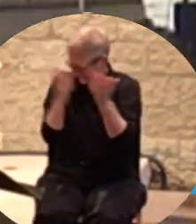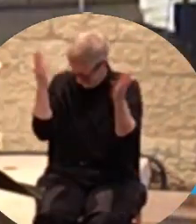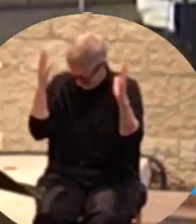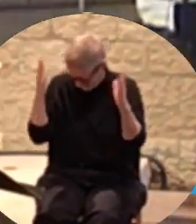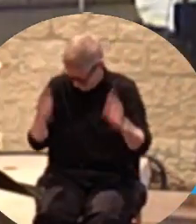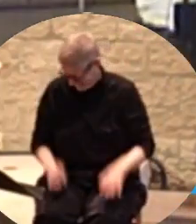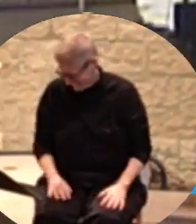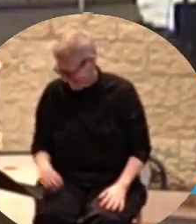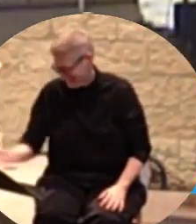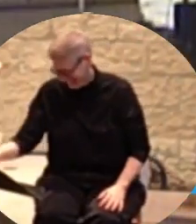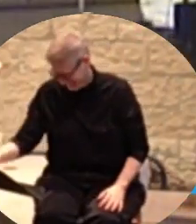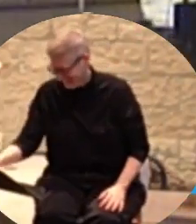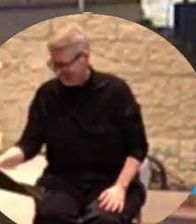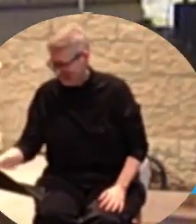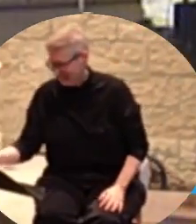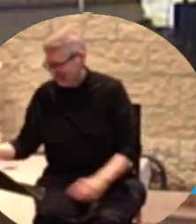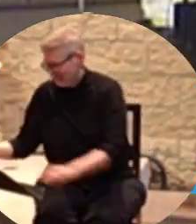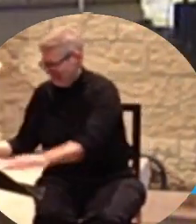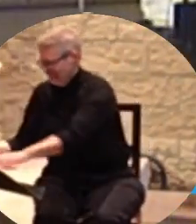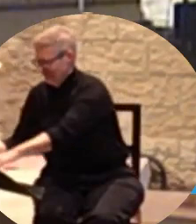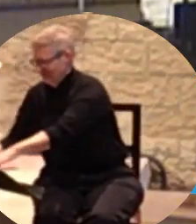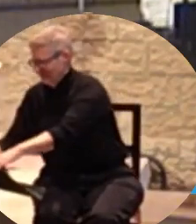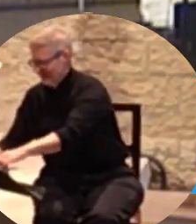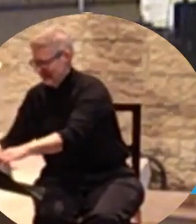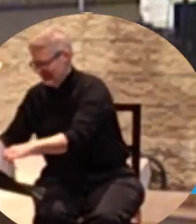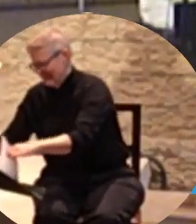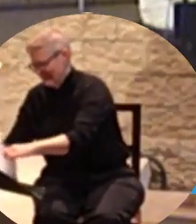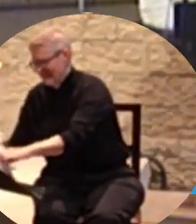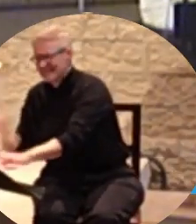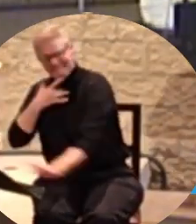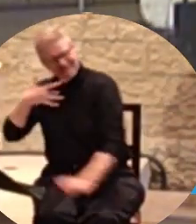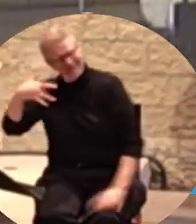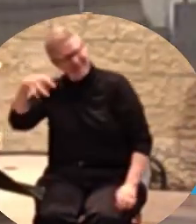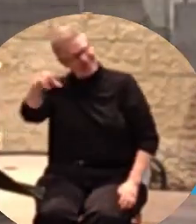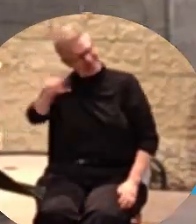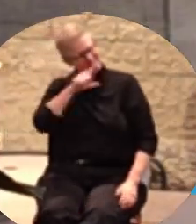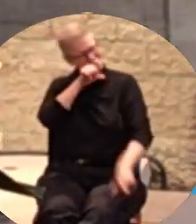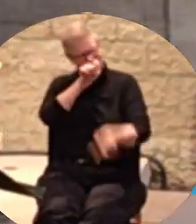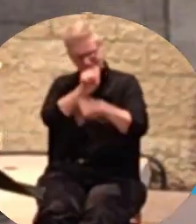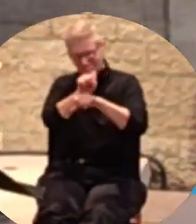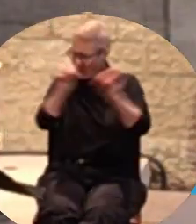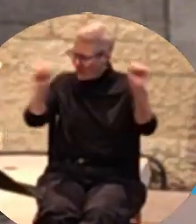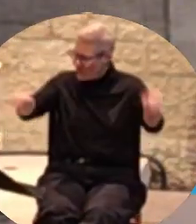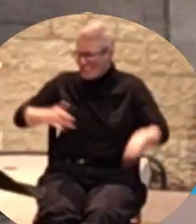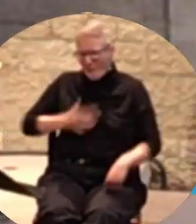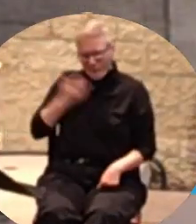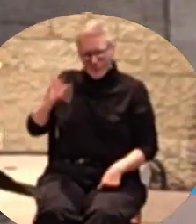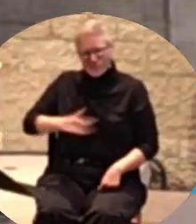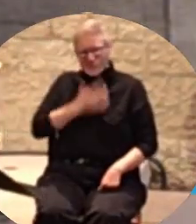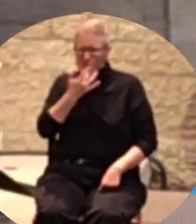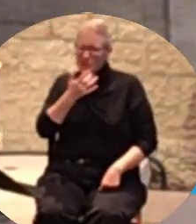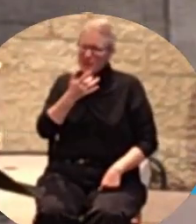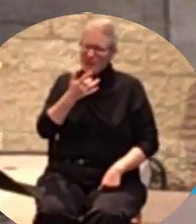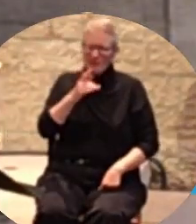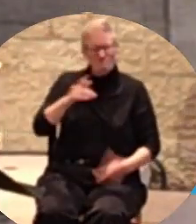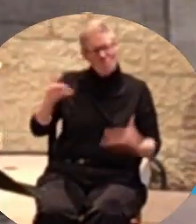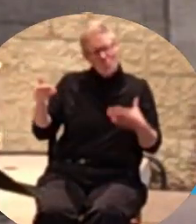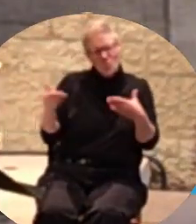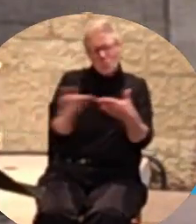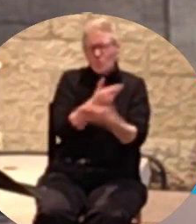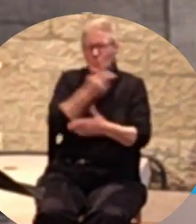Yes, yes, indeed, yes. Can you feel that brand new